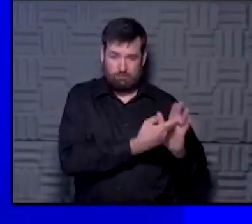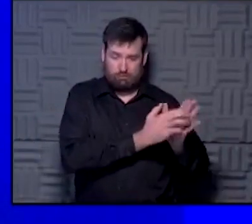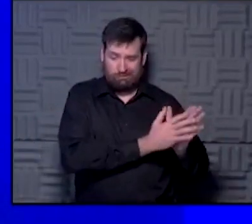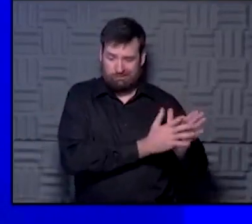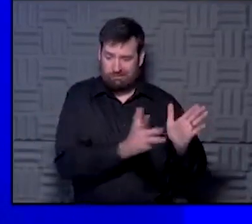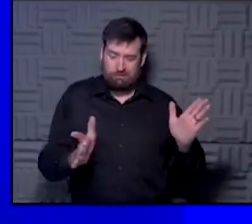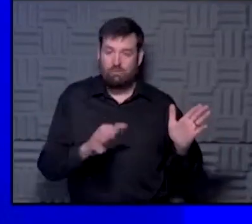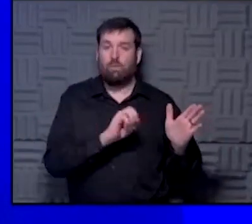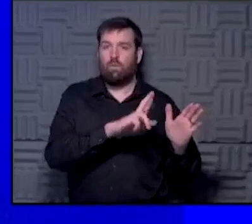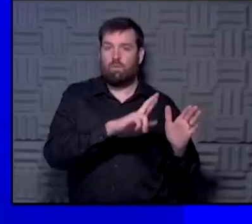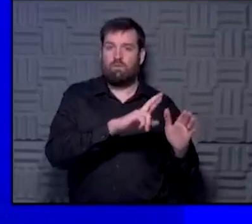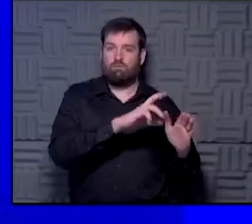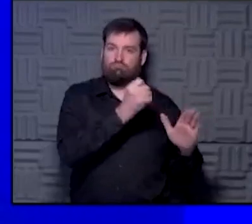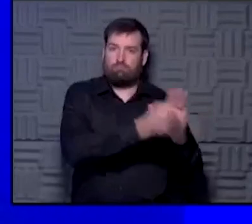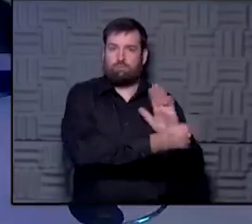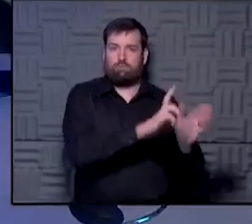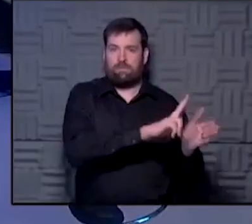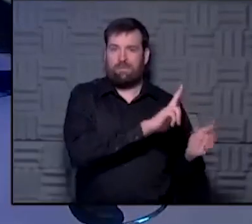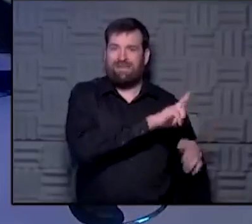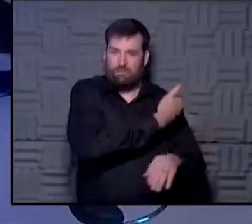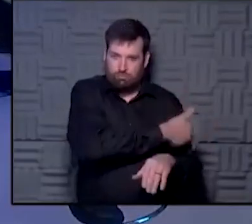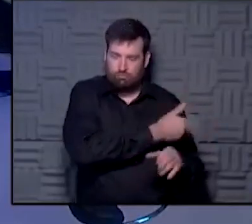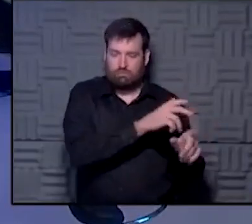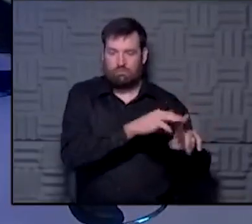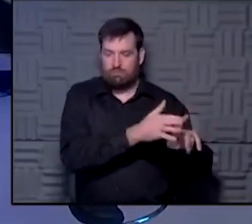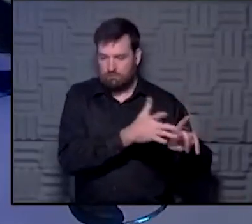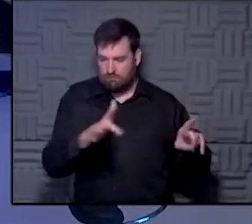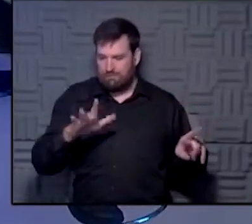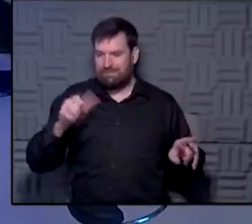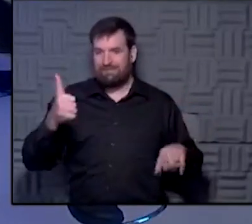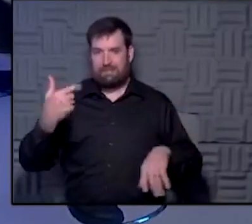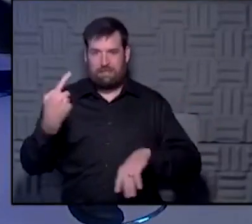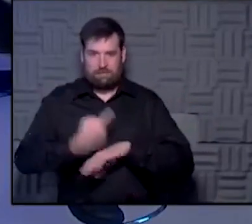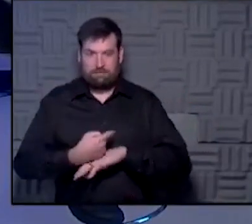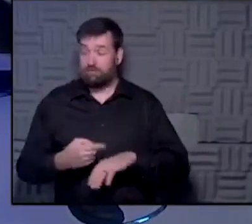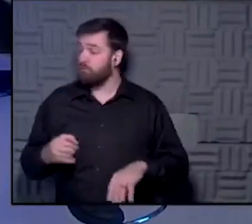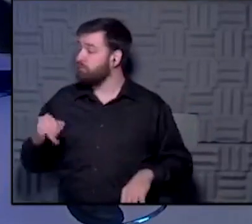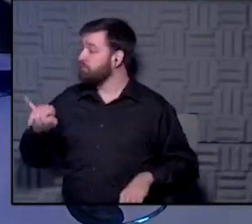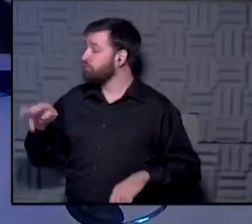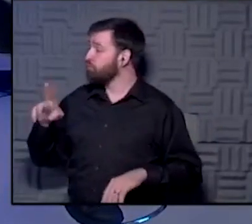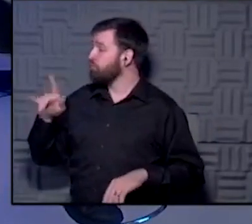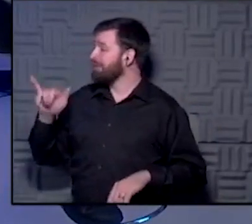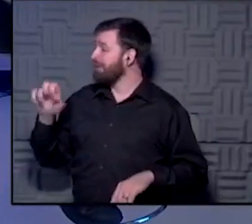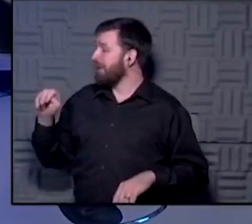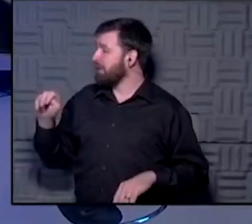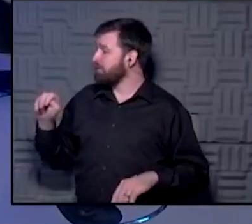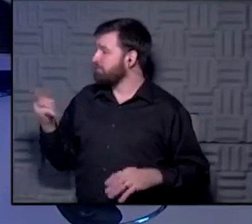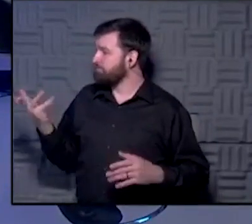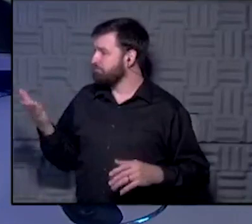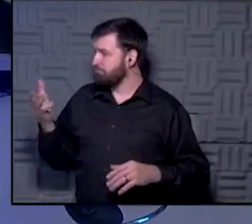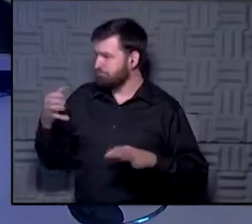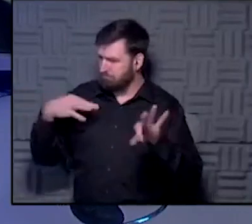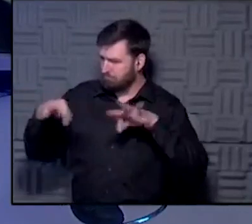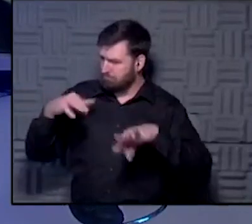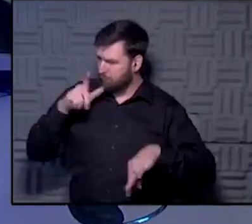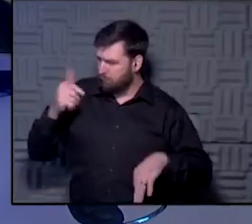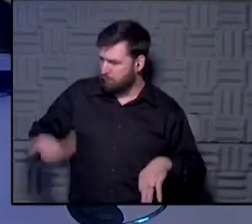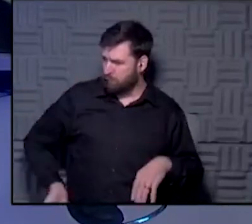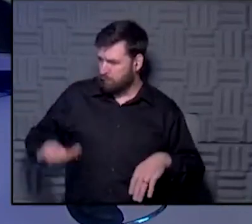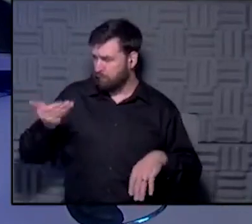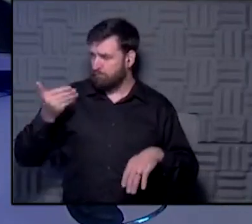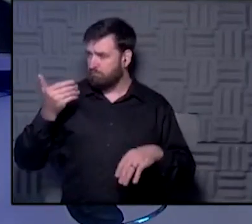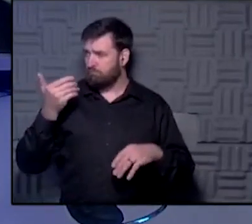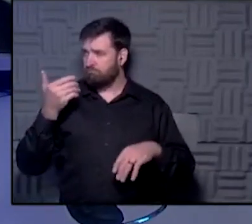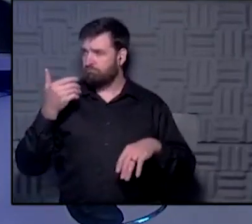after their hospitalization. All right. Yep. Thank you for that update. Juliann, tell us who you are, a little bit about you,